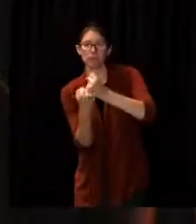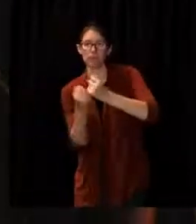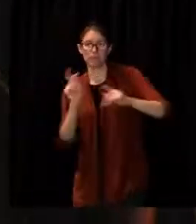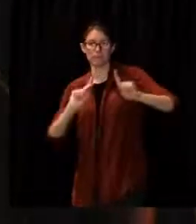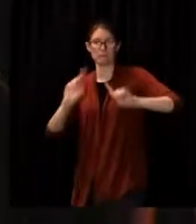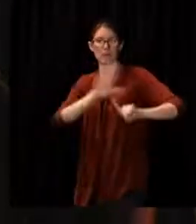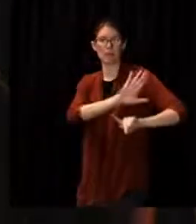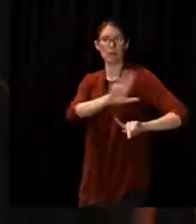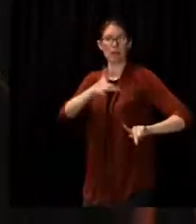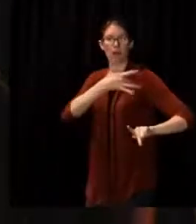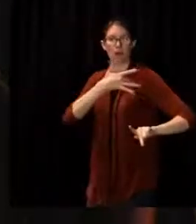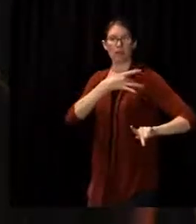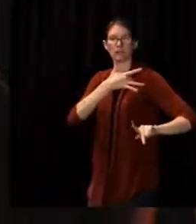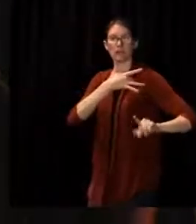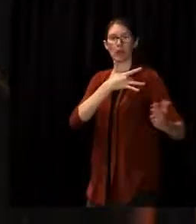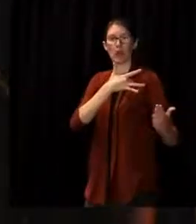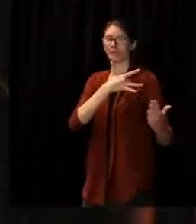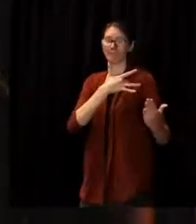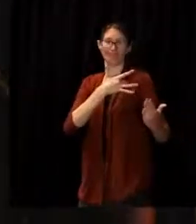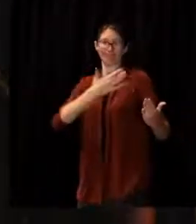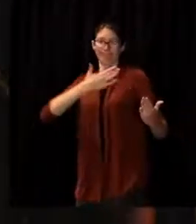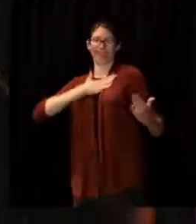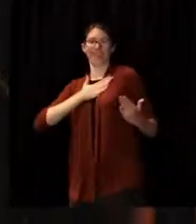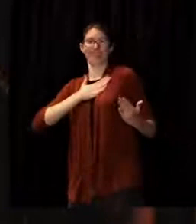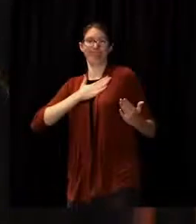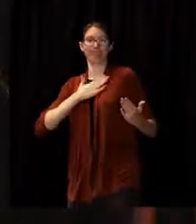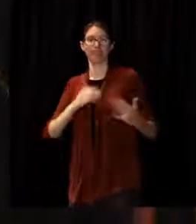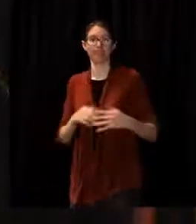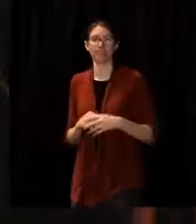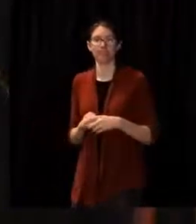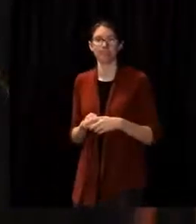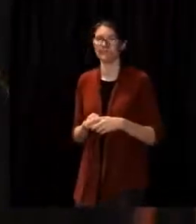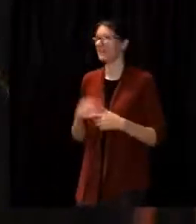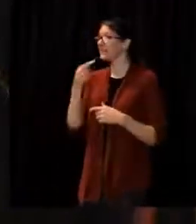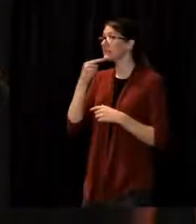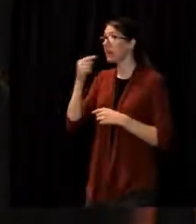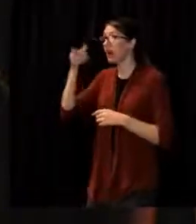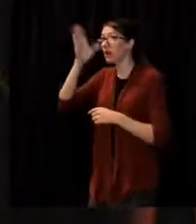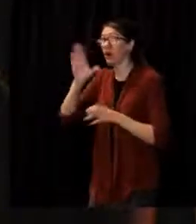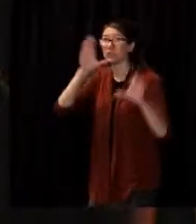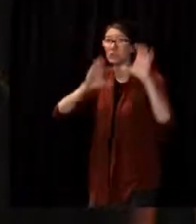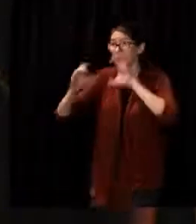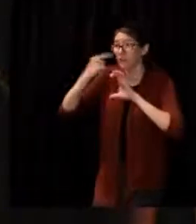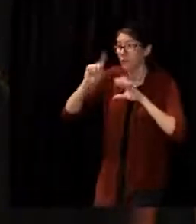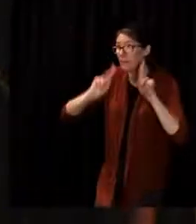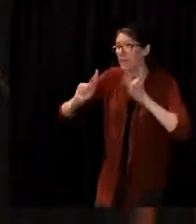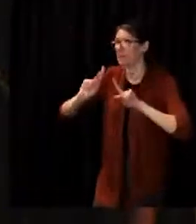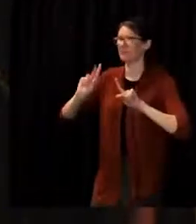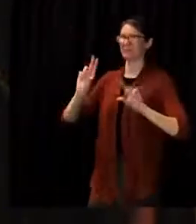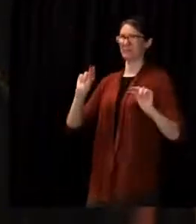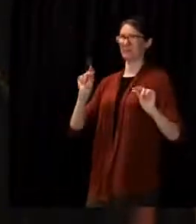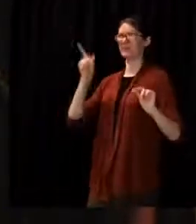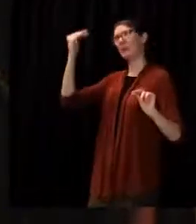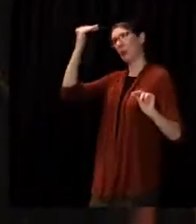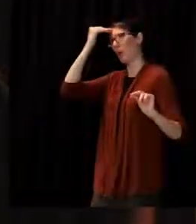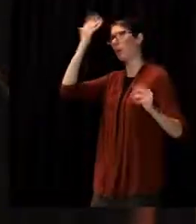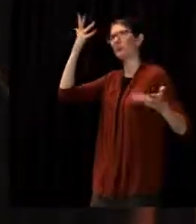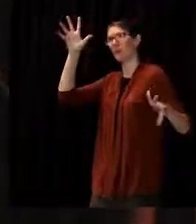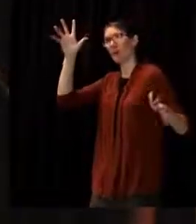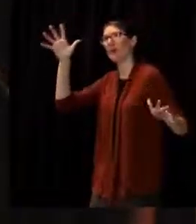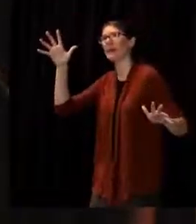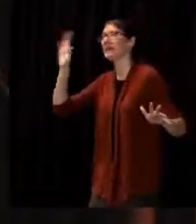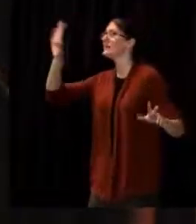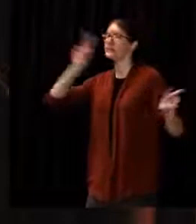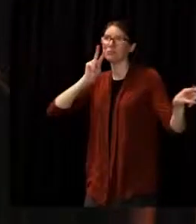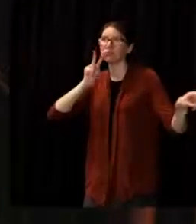hearts are completely his. Now again, that verse doesn't say God's looking for the people. He knows who the people are. His eyes are moving